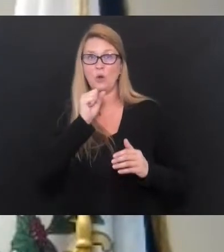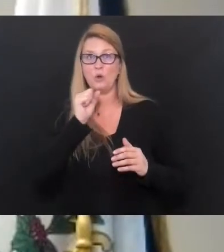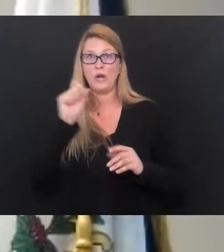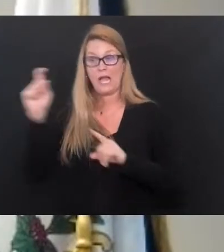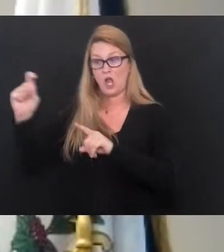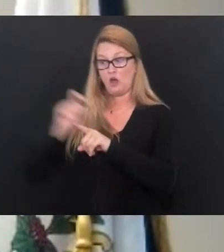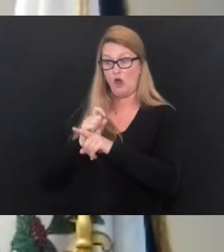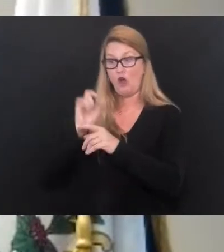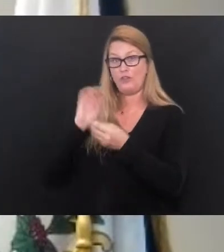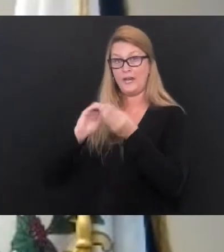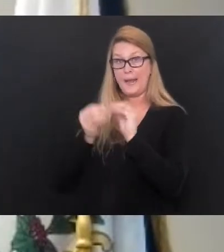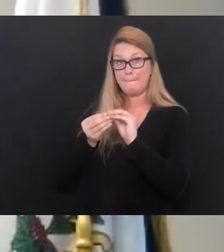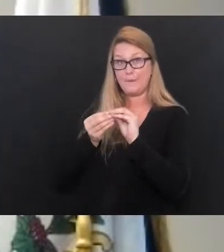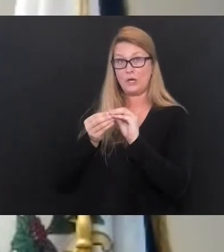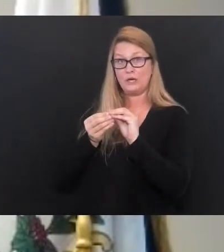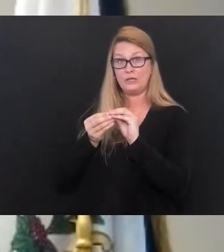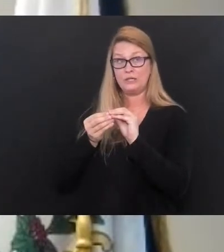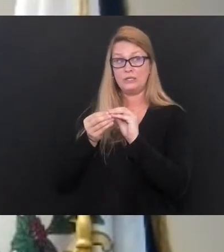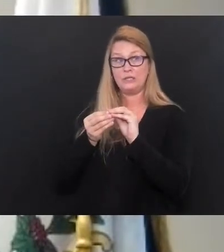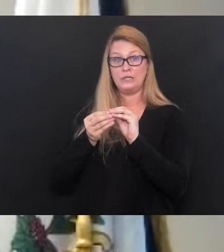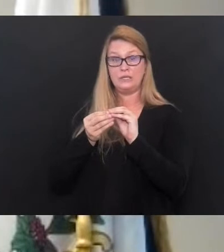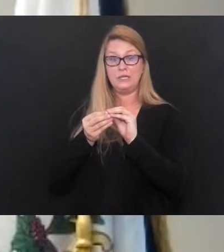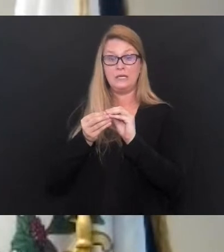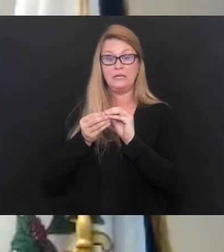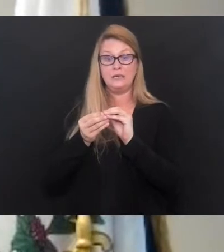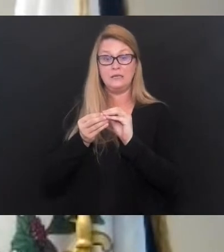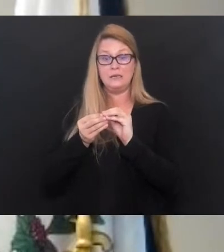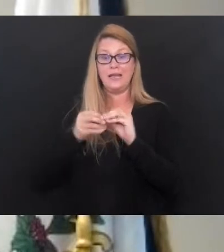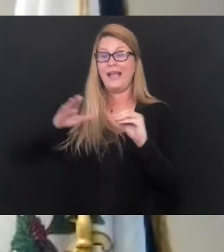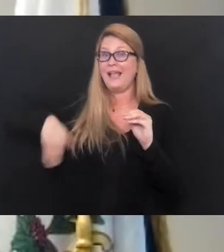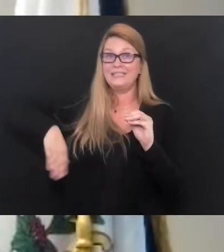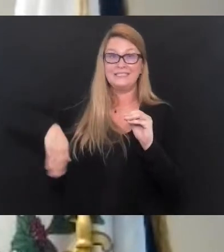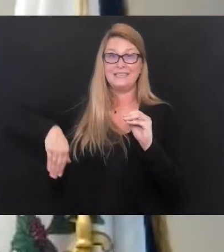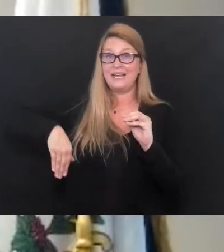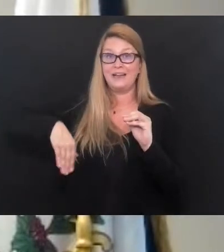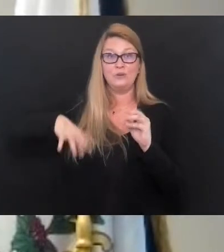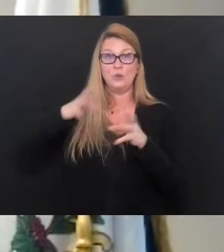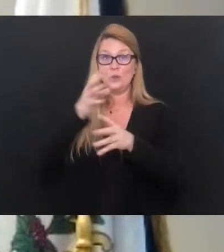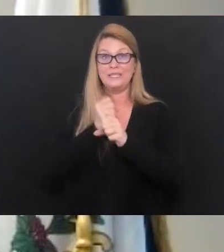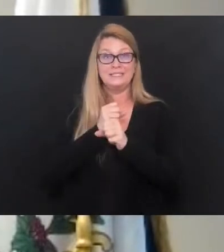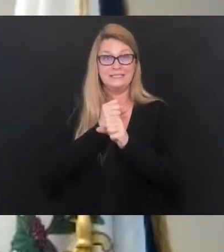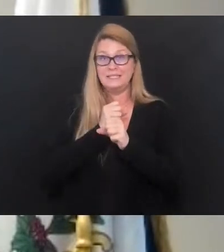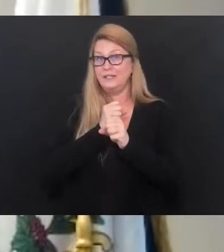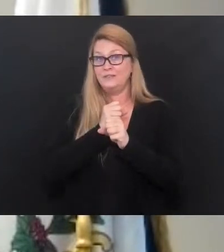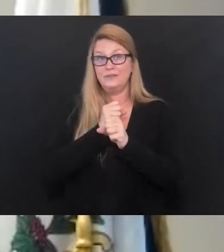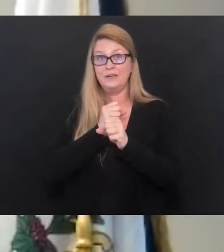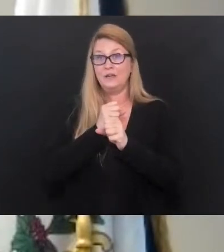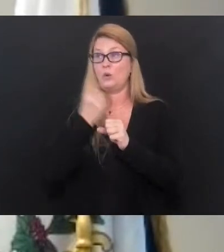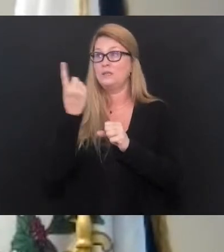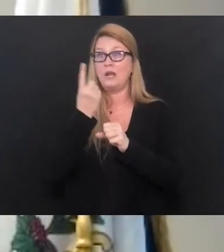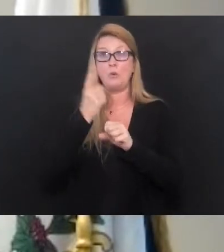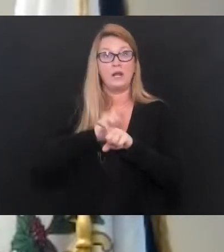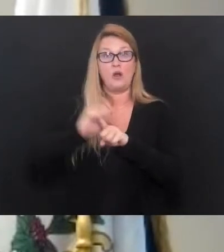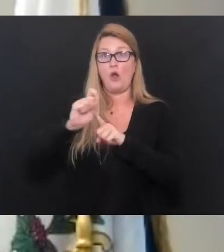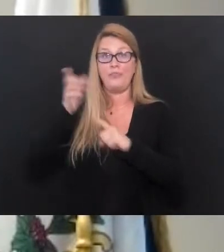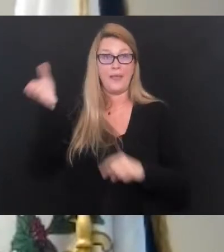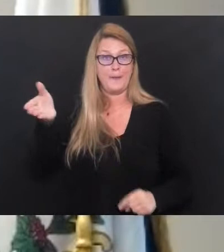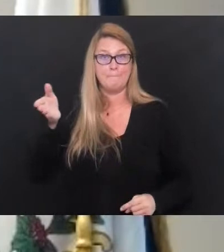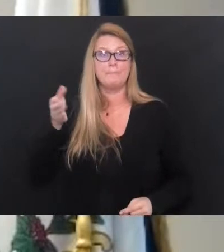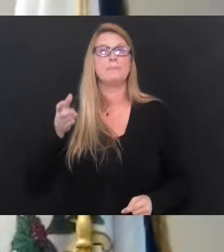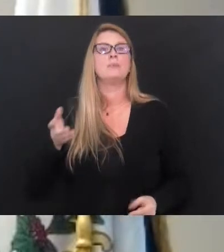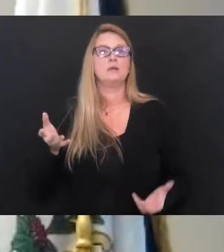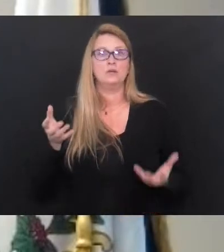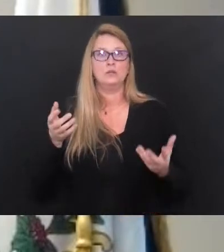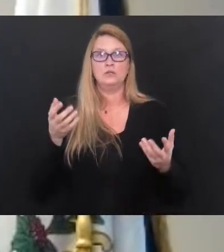the hotline or COVID vaccine line that they had not been called yet. And when